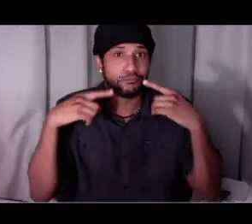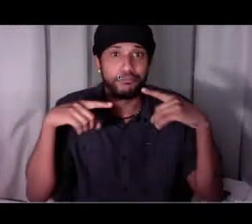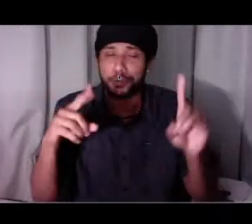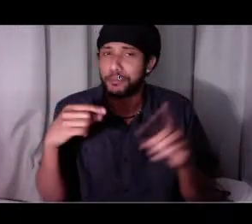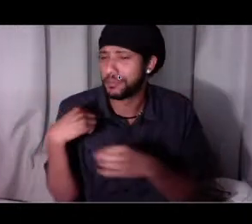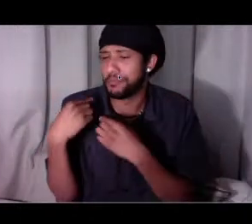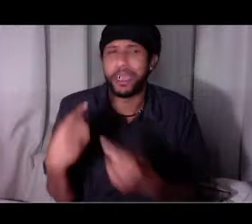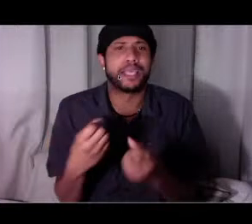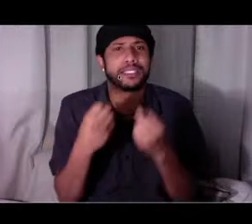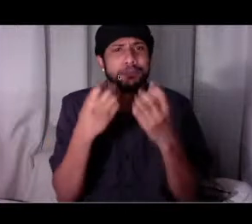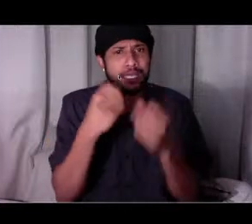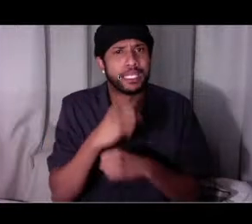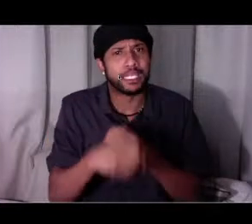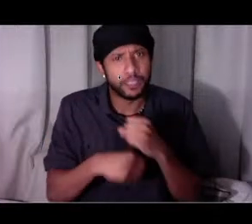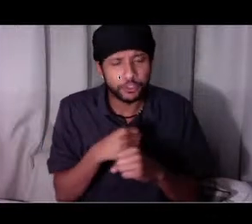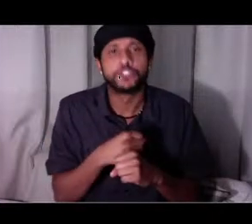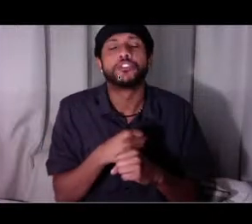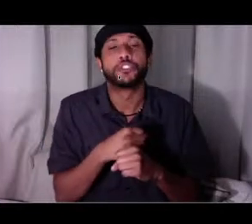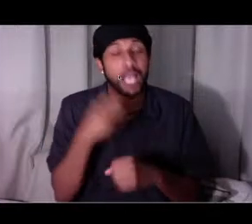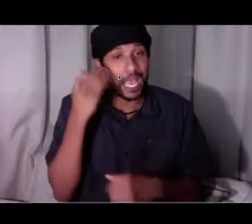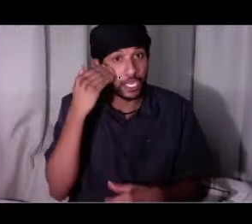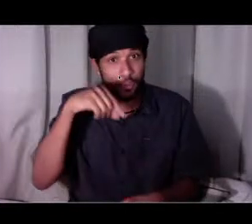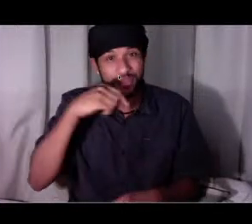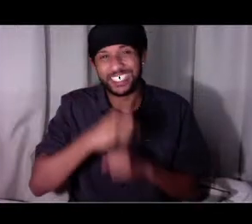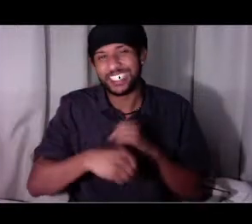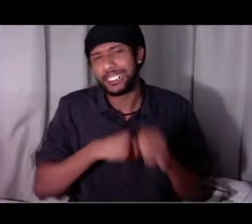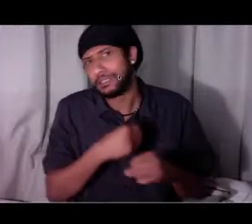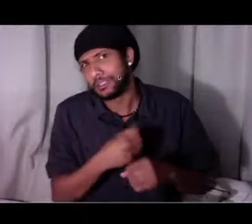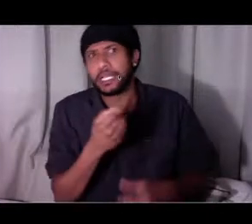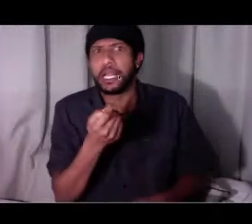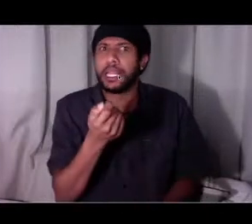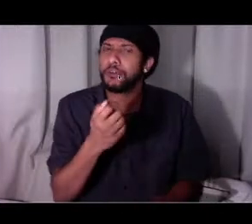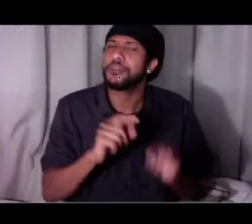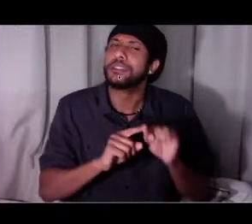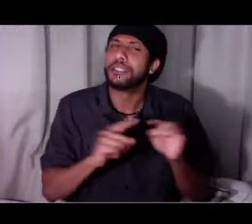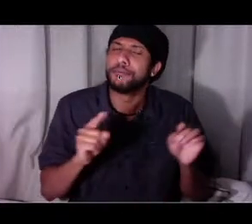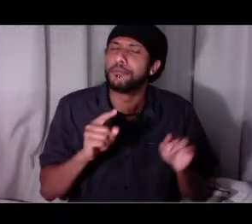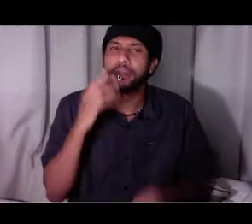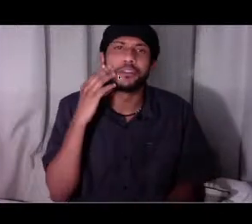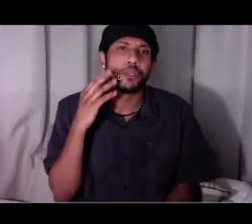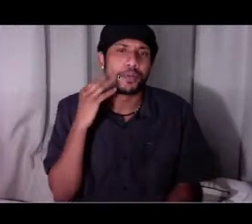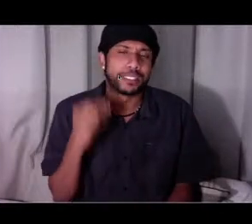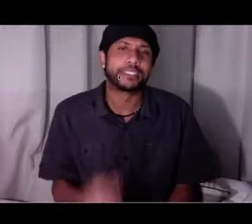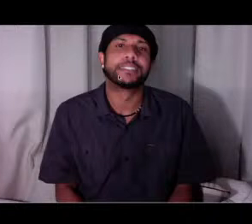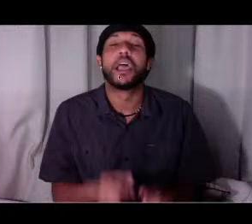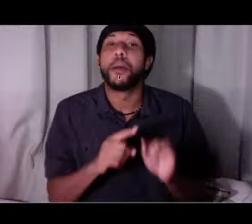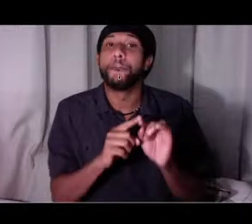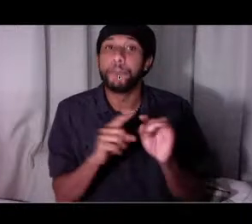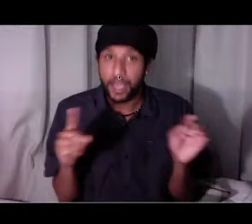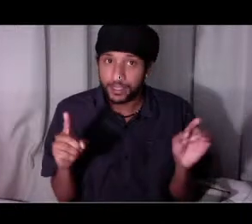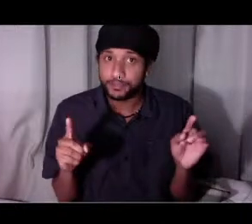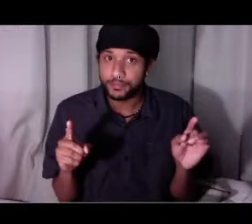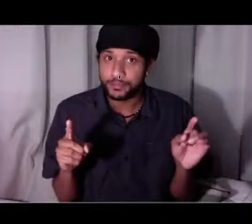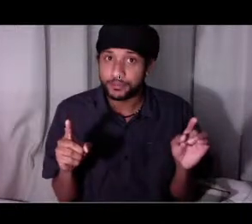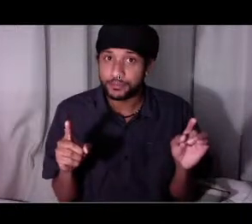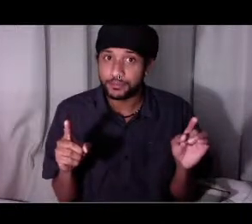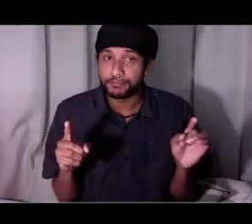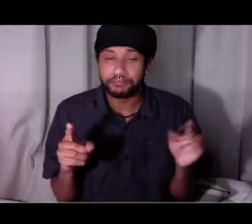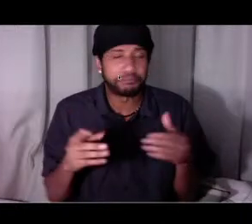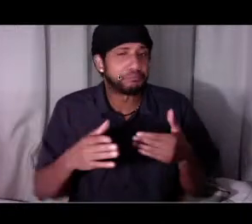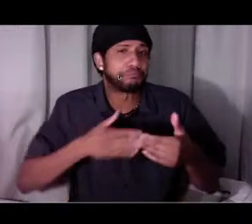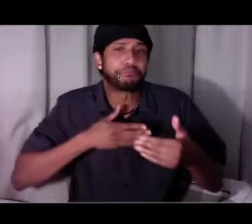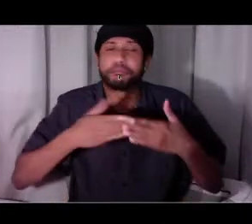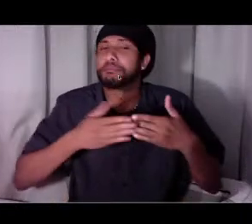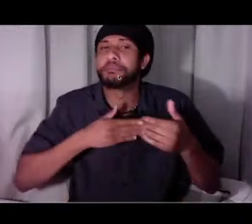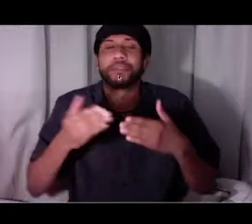over the years I know that this year it's it's a little bit of a different Dynamics but uh nevertheless